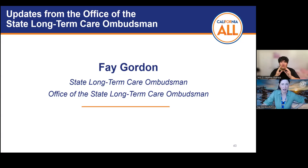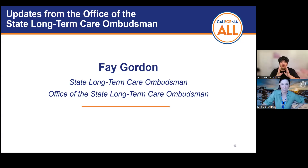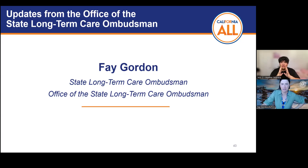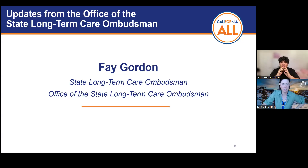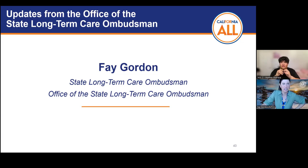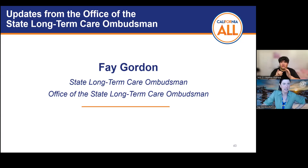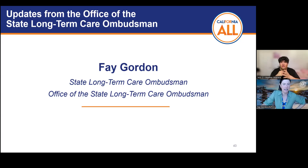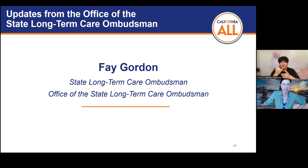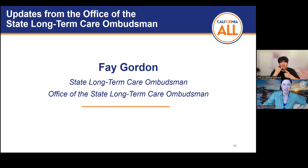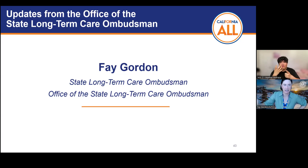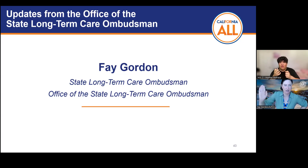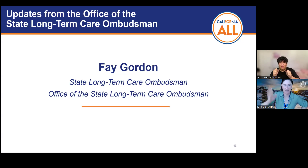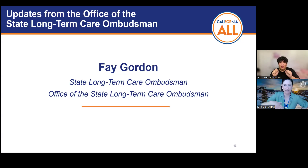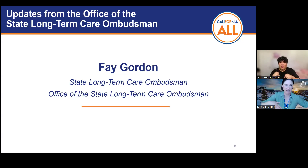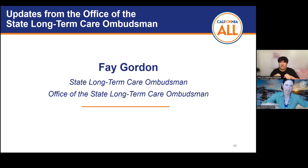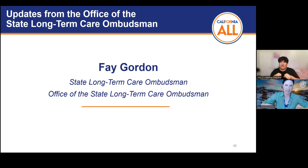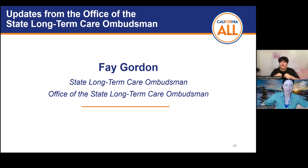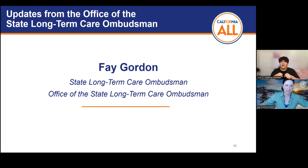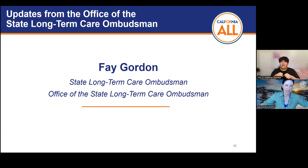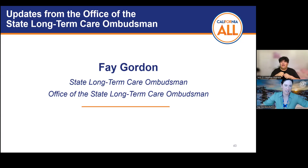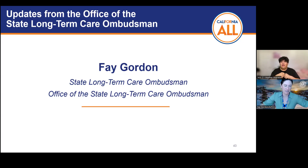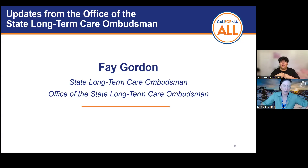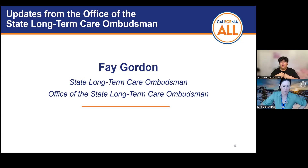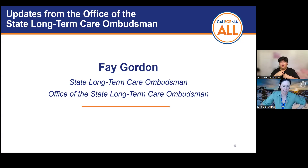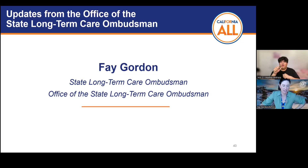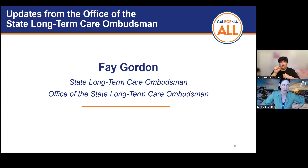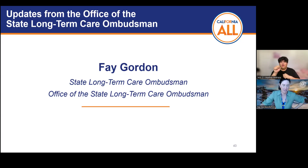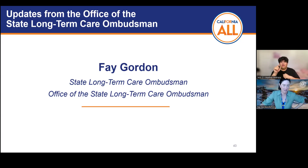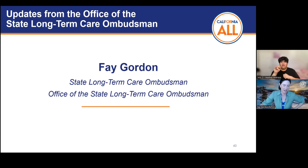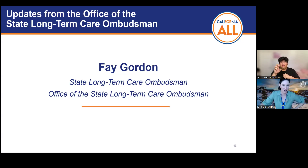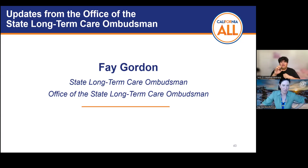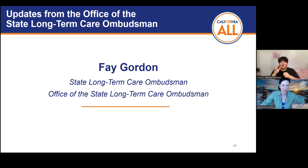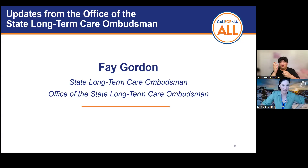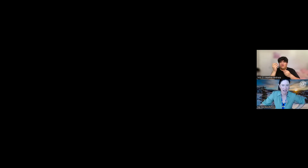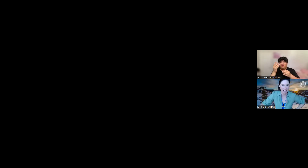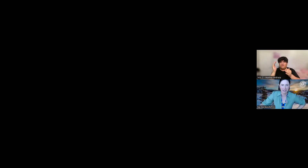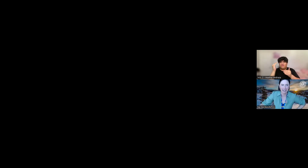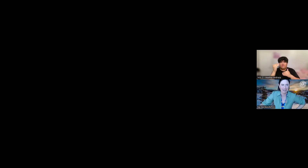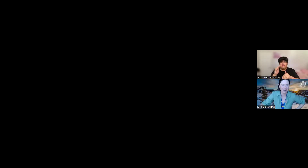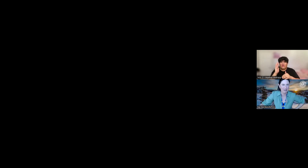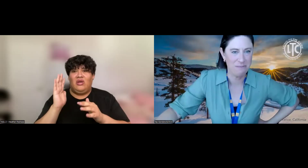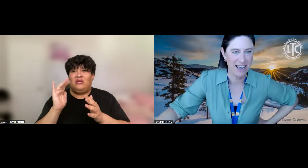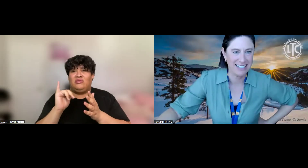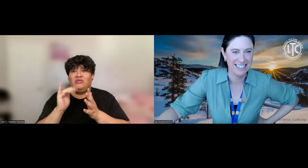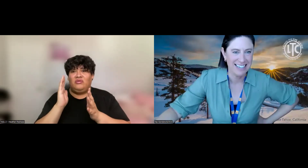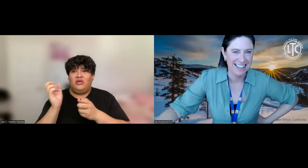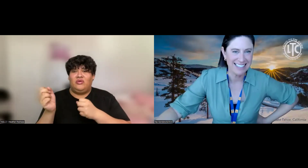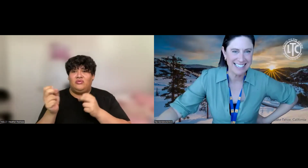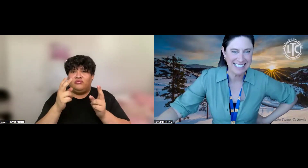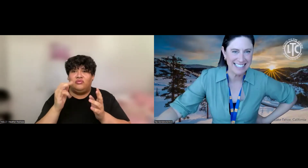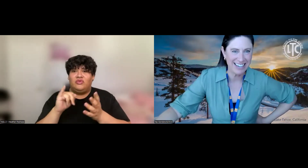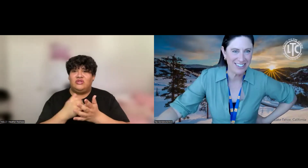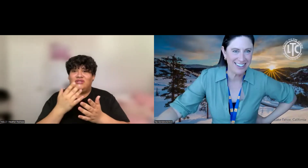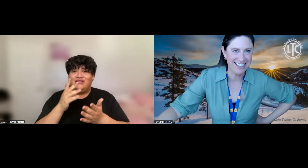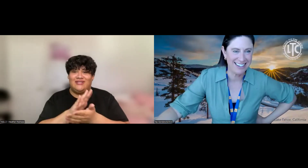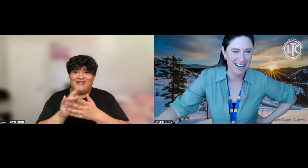it's possible, and minimize the slides for now. When I do the update one, I'll pull them back up again. But I think it's